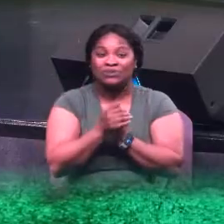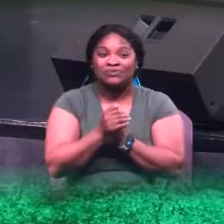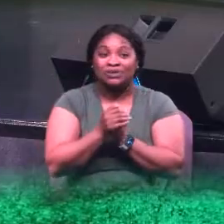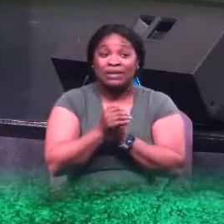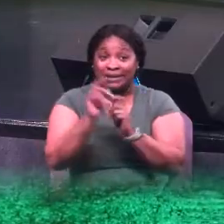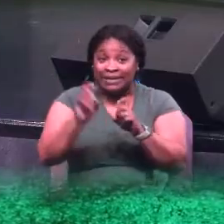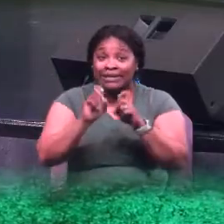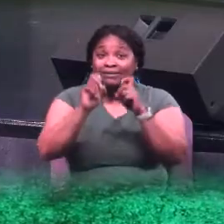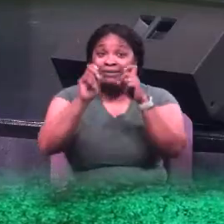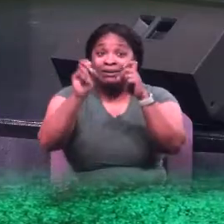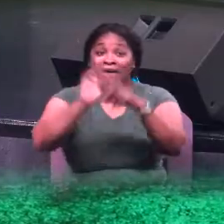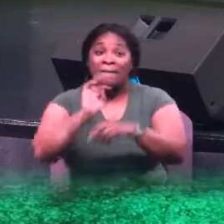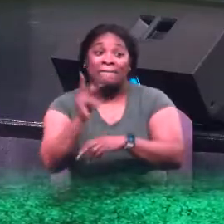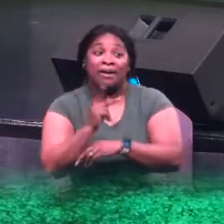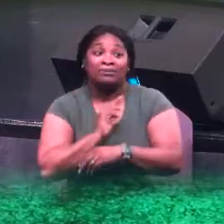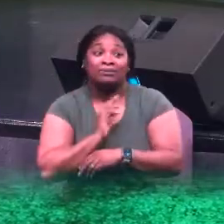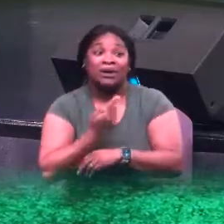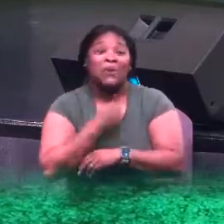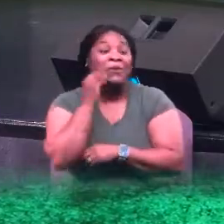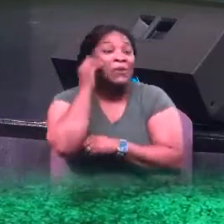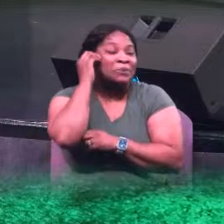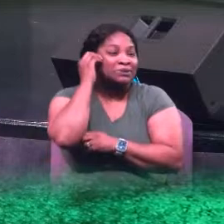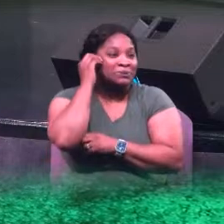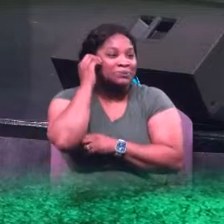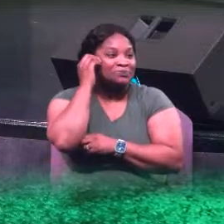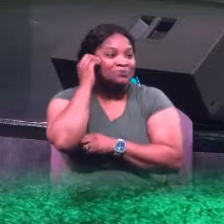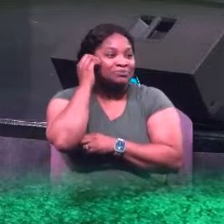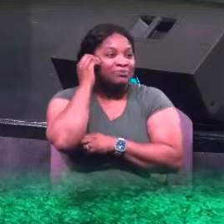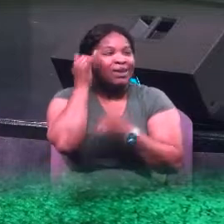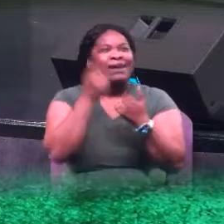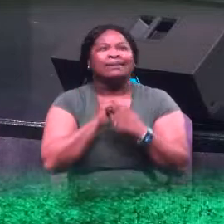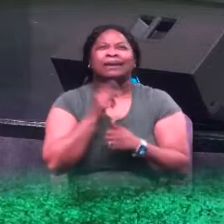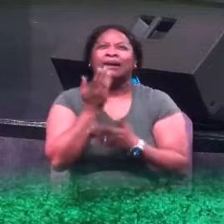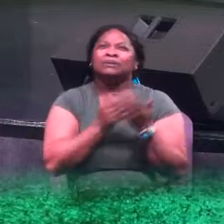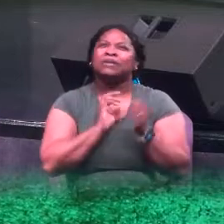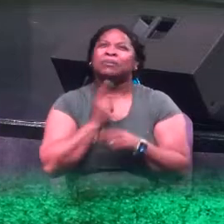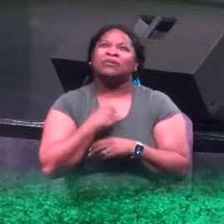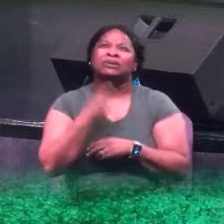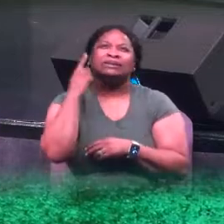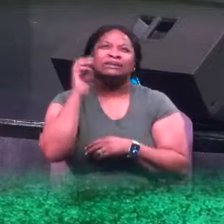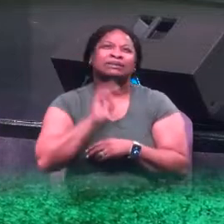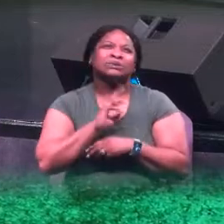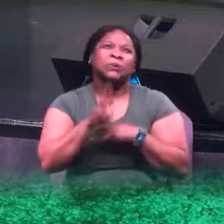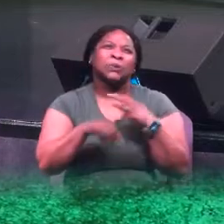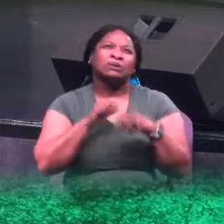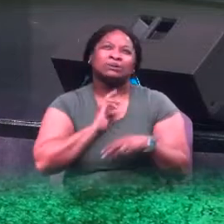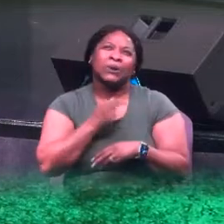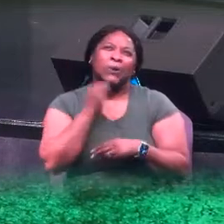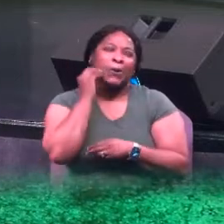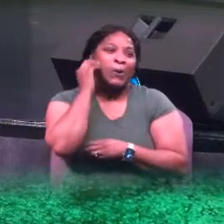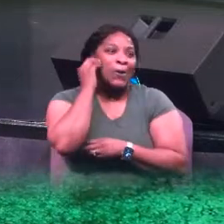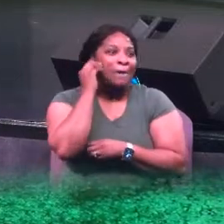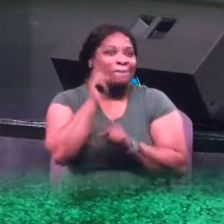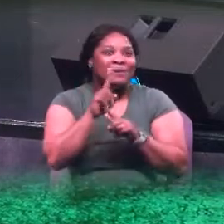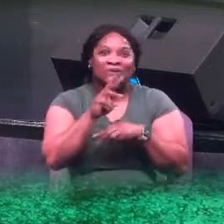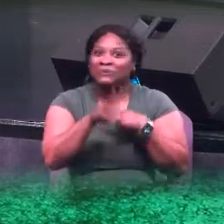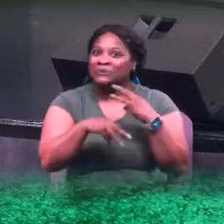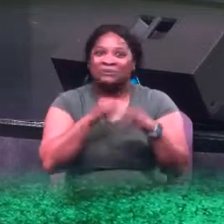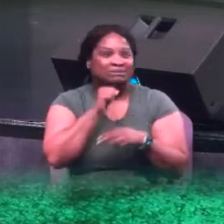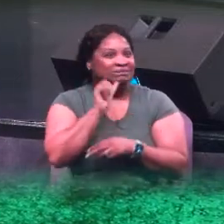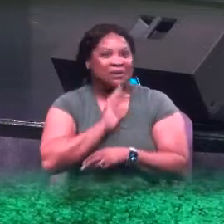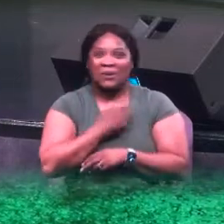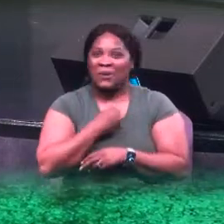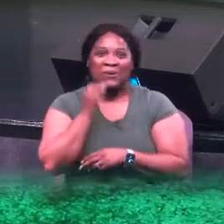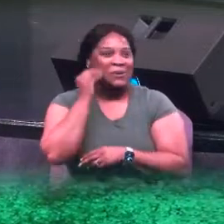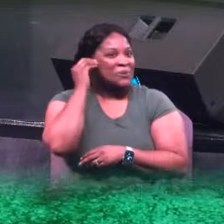will return us back to our homes. Now, some of us think that this world is our home. But y'all, this world is not our